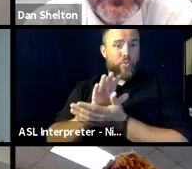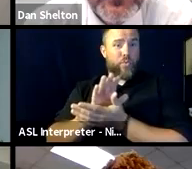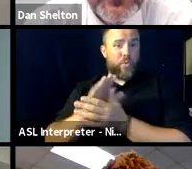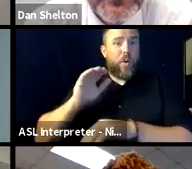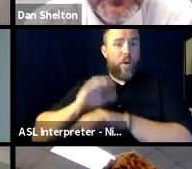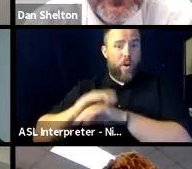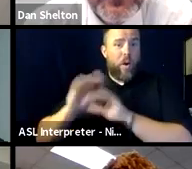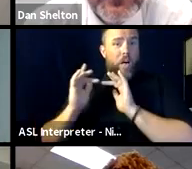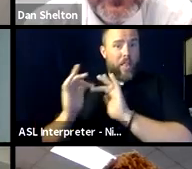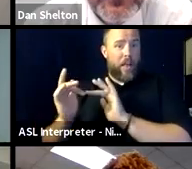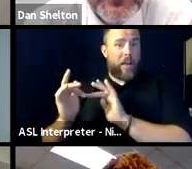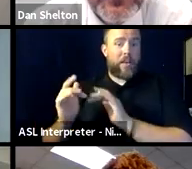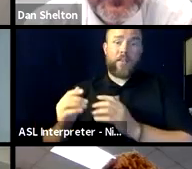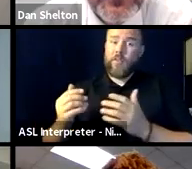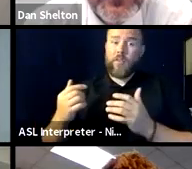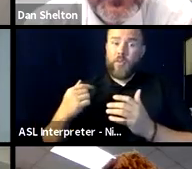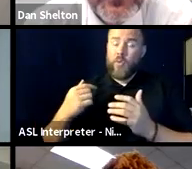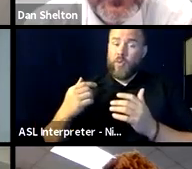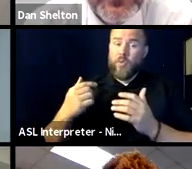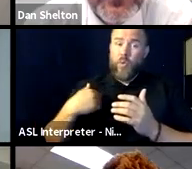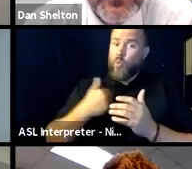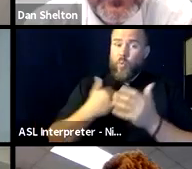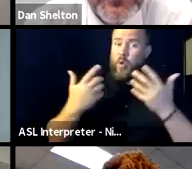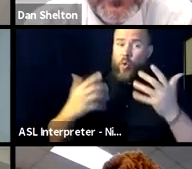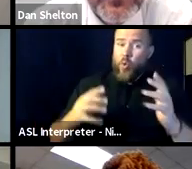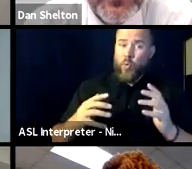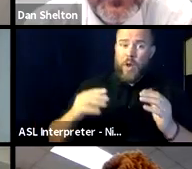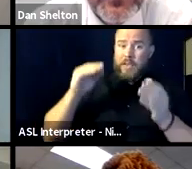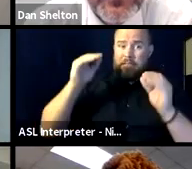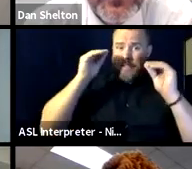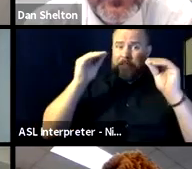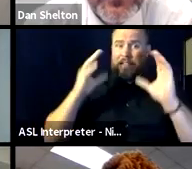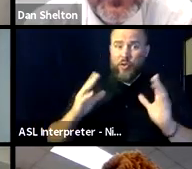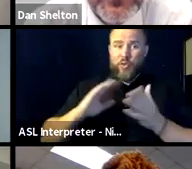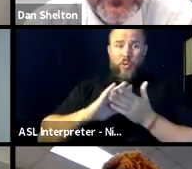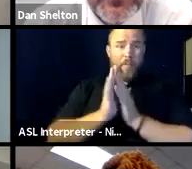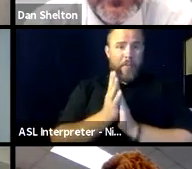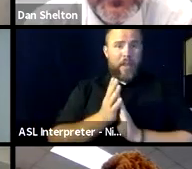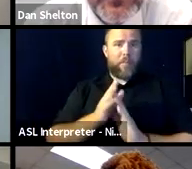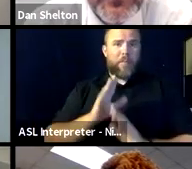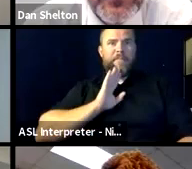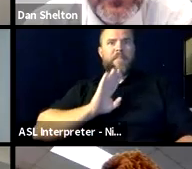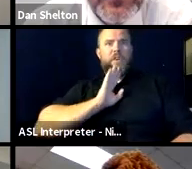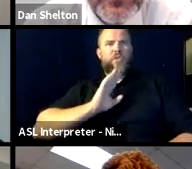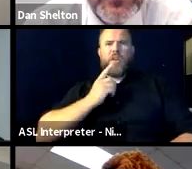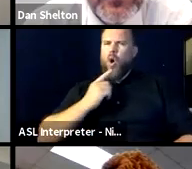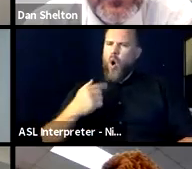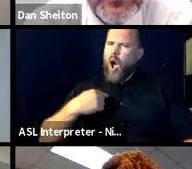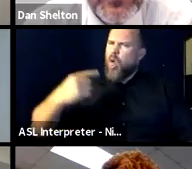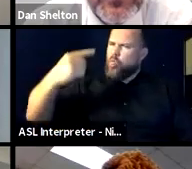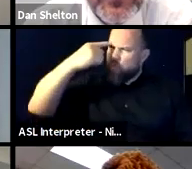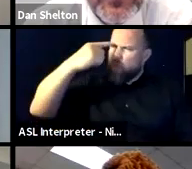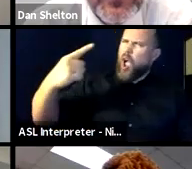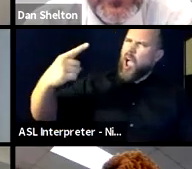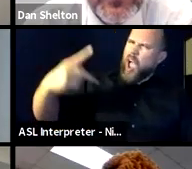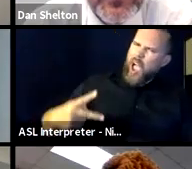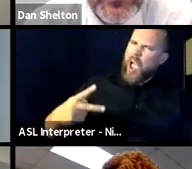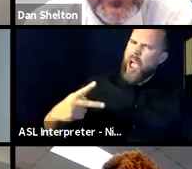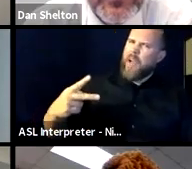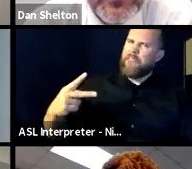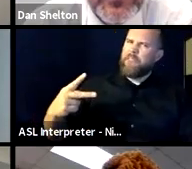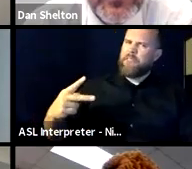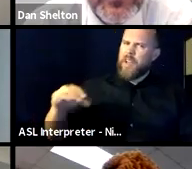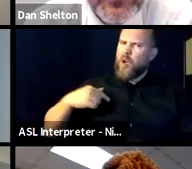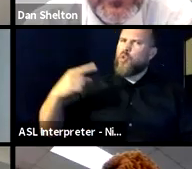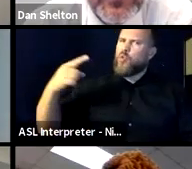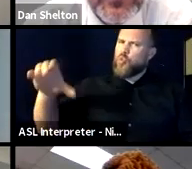and do this particular training then, or education then, because who knows when and if we're going to get a